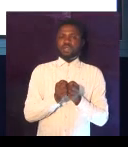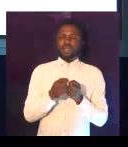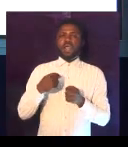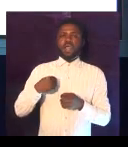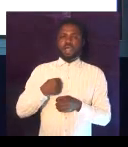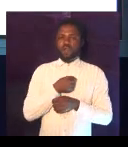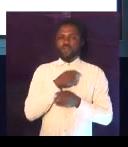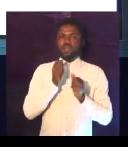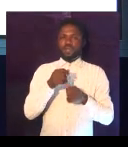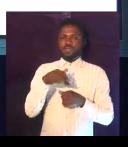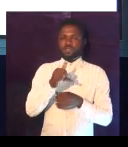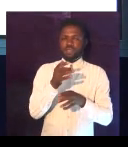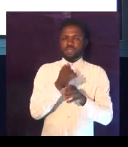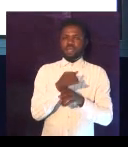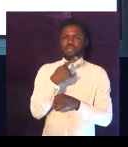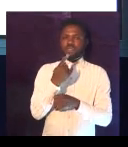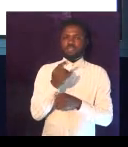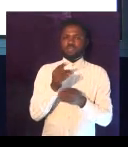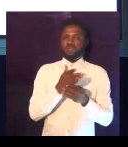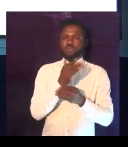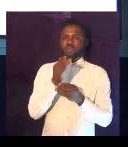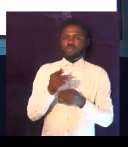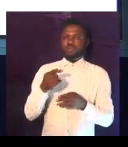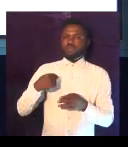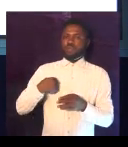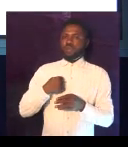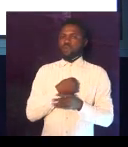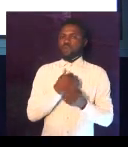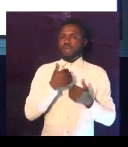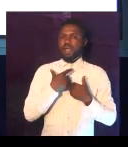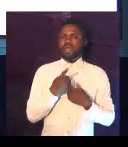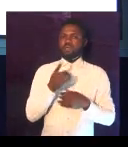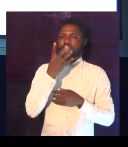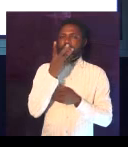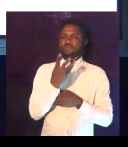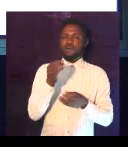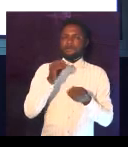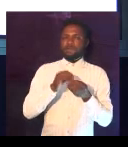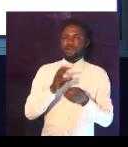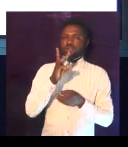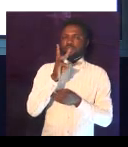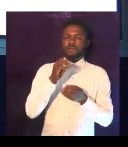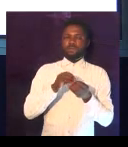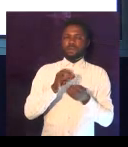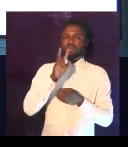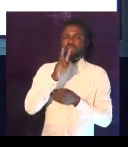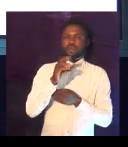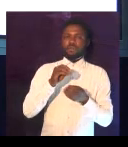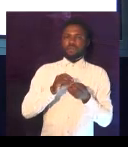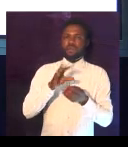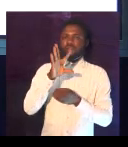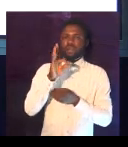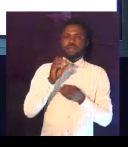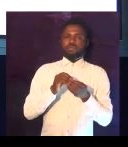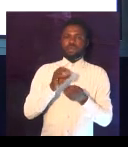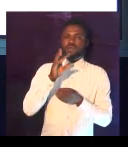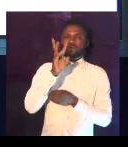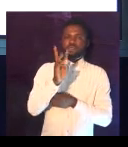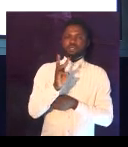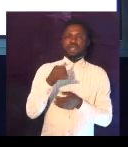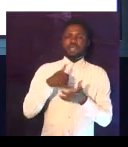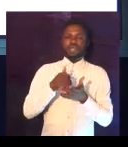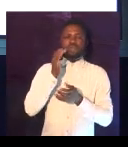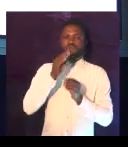items of data together, we will still get the total. This is what I'm saying. We had 4 plus 6 plus 3 plus 9 plus